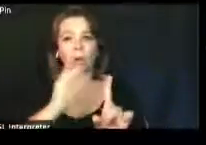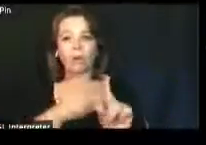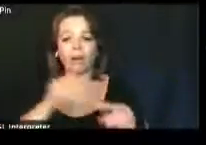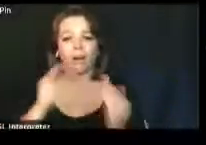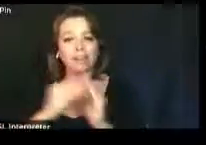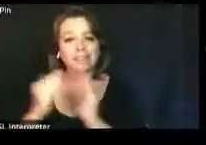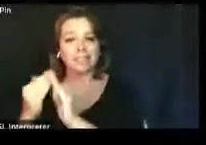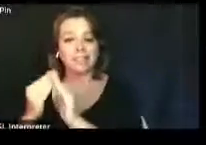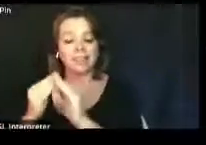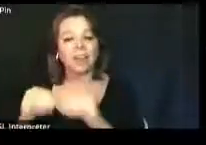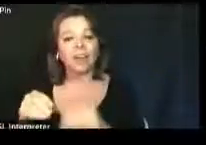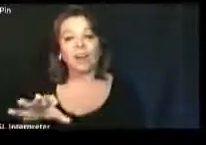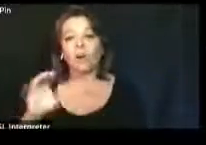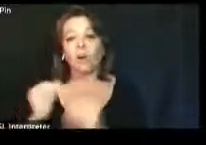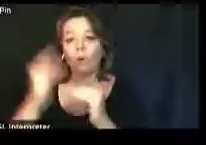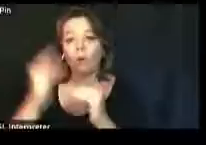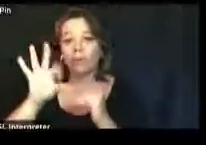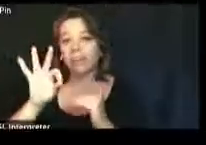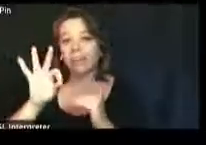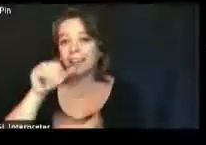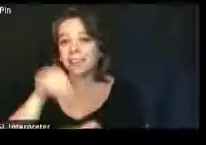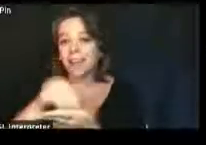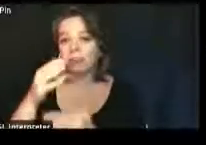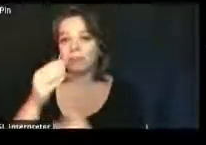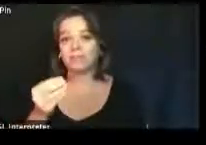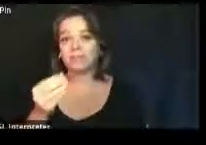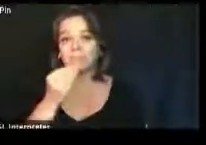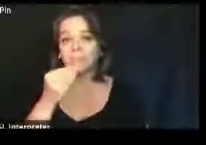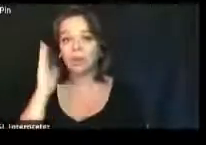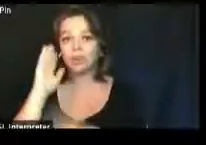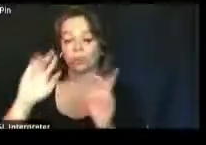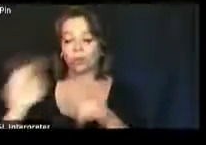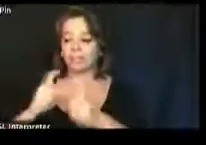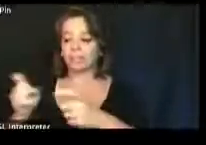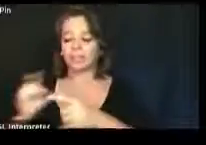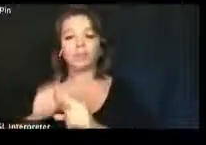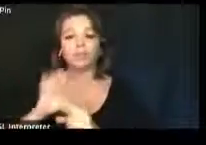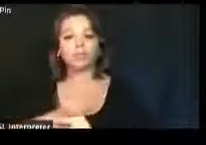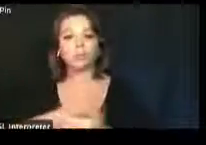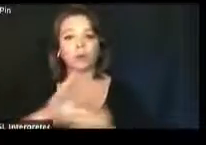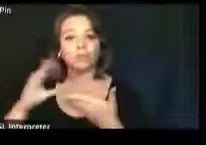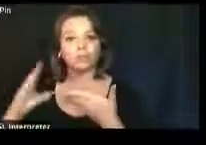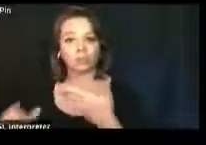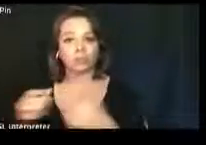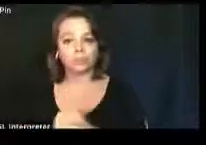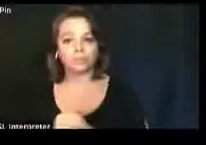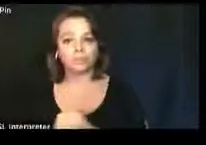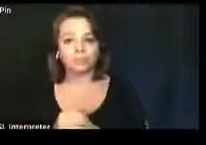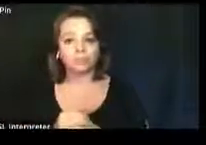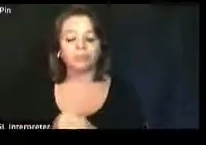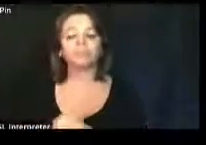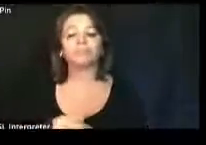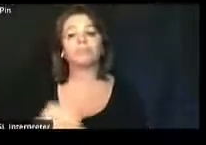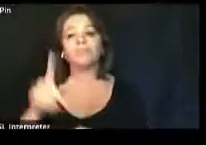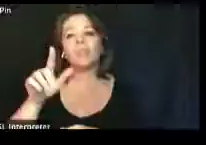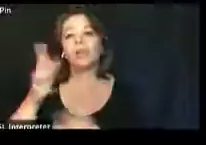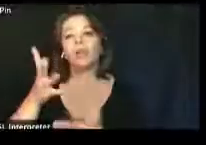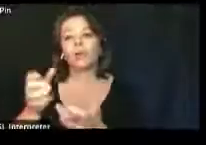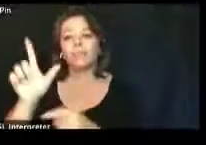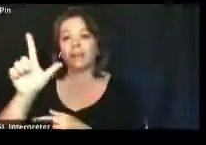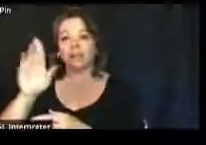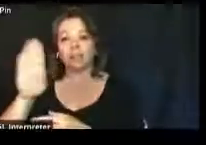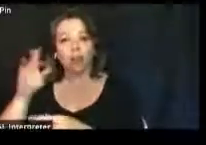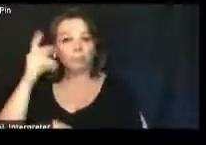were distributed to our students from March through June. Since the large majority of Long Beach is currently kept intact in single state